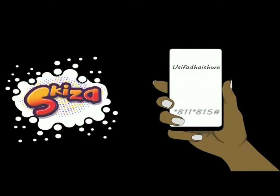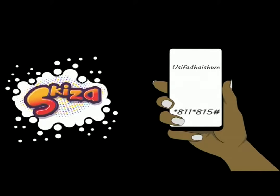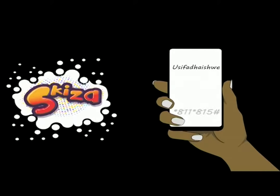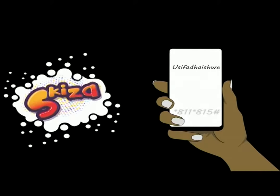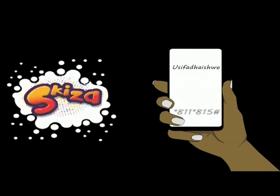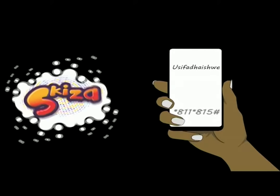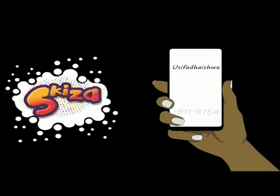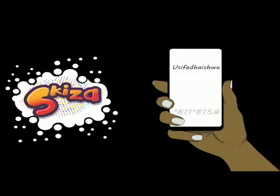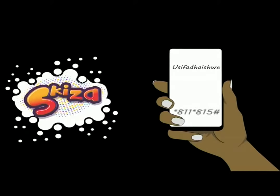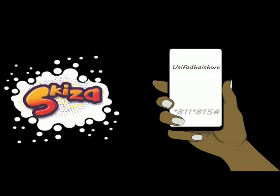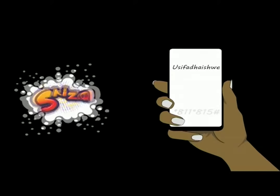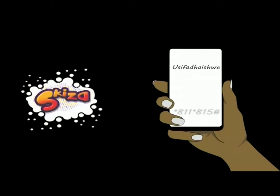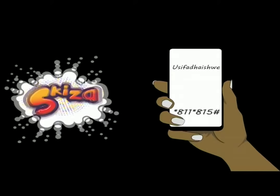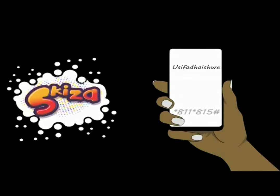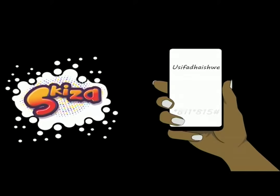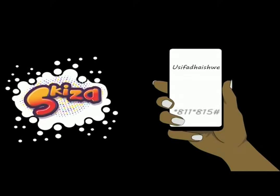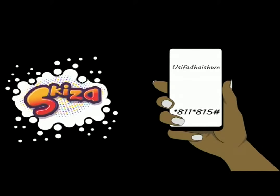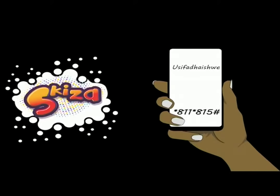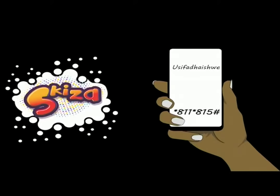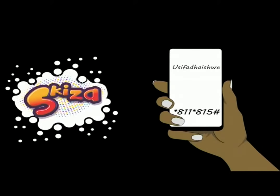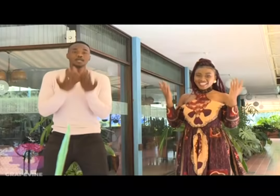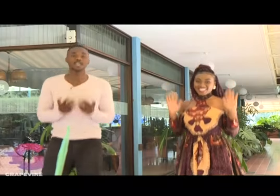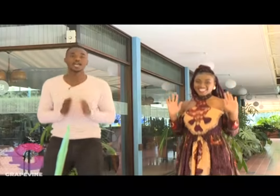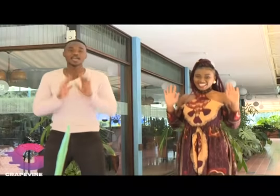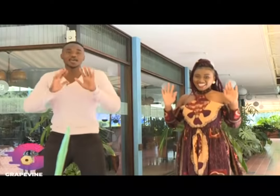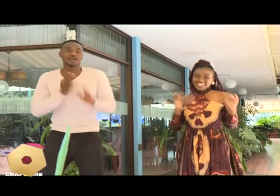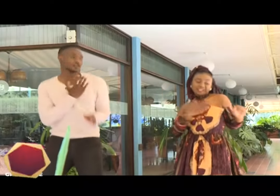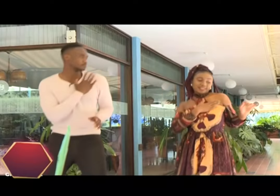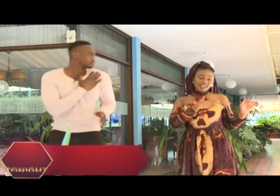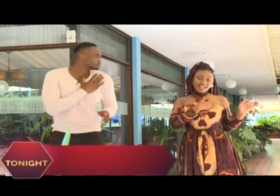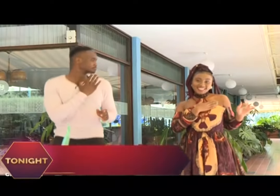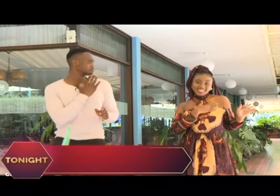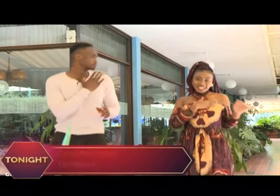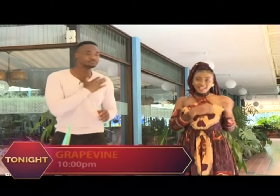star 811 star 815